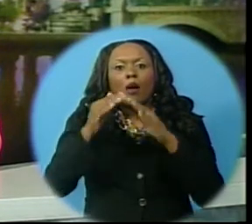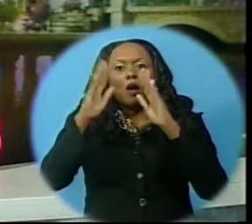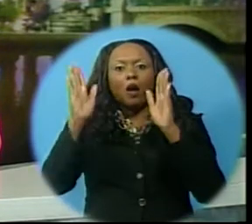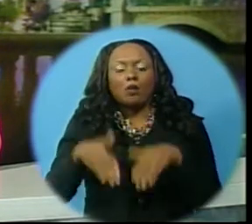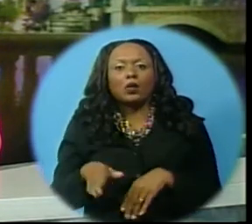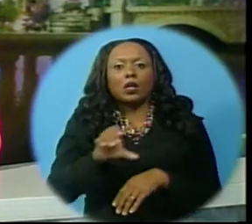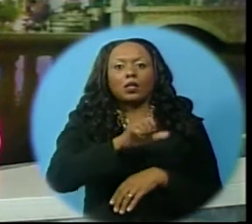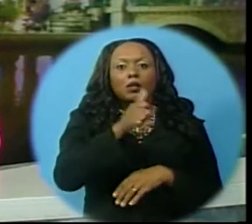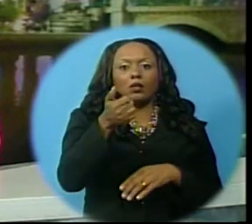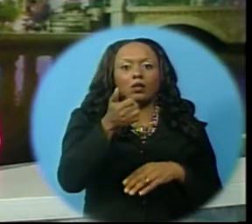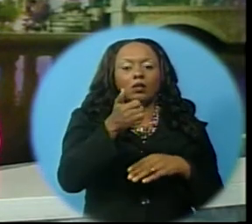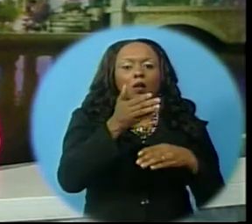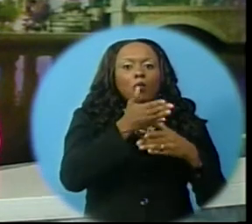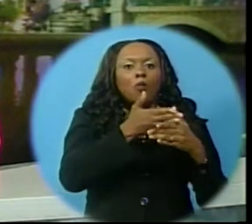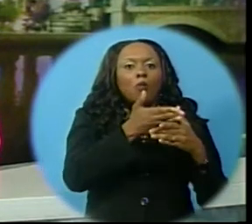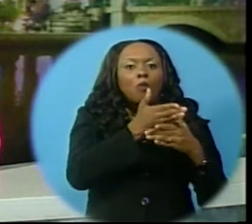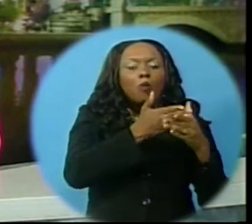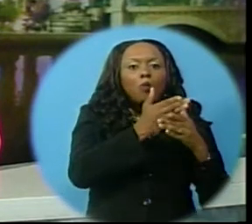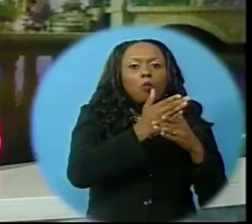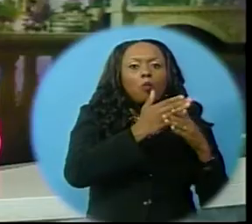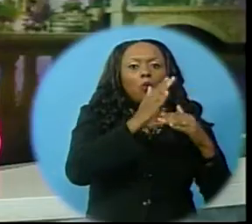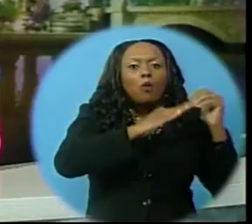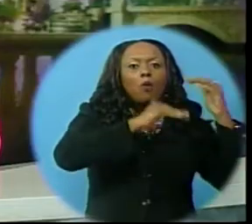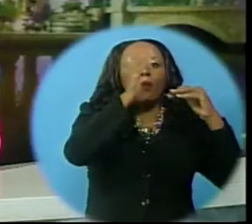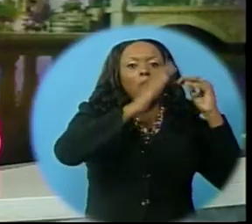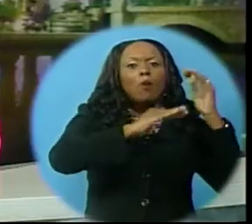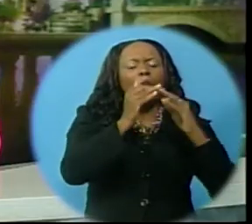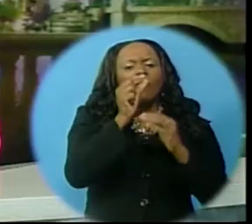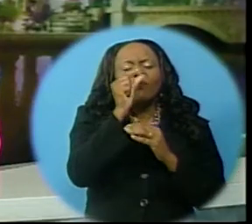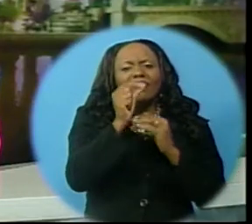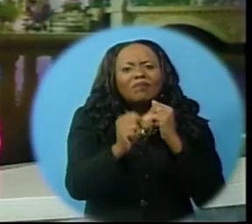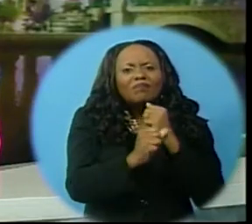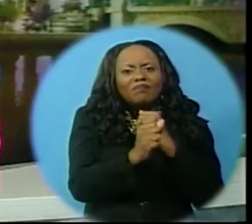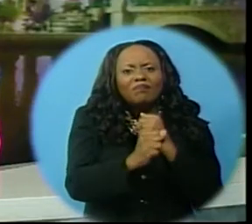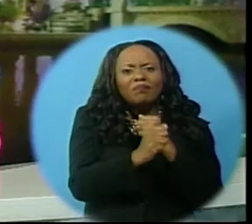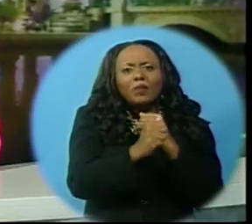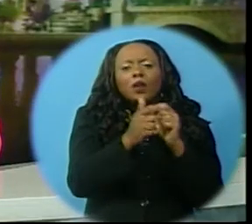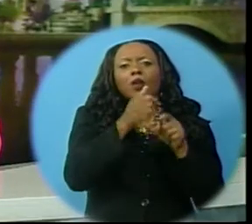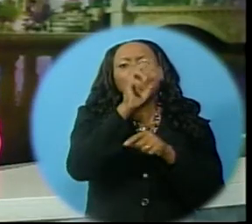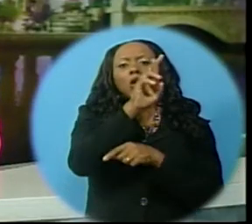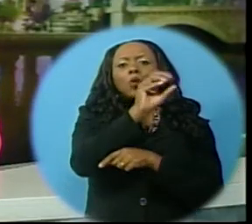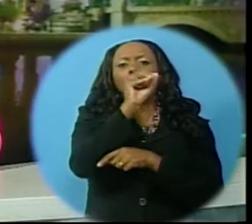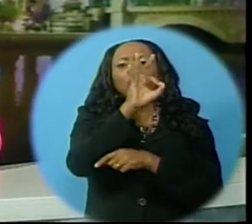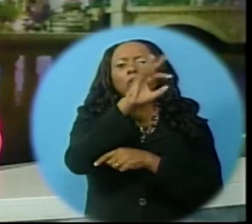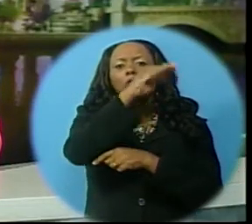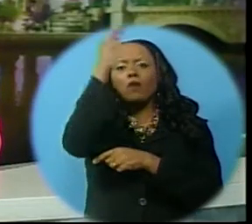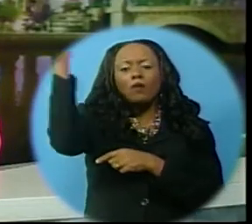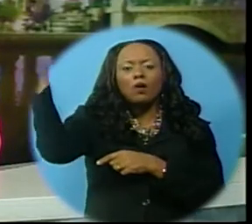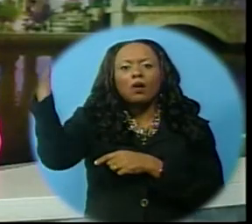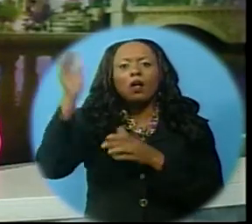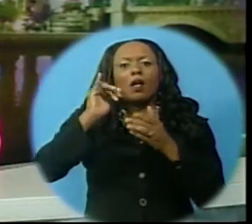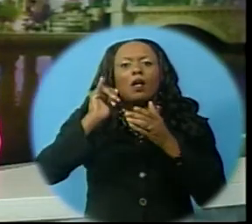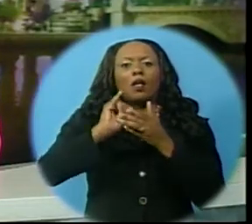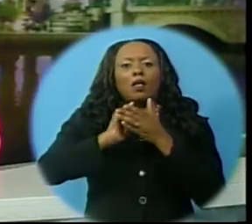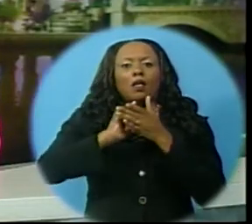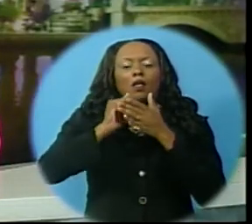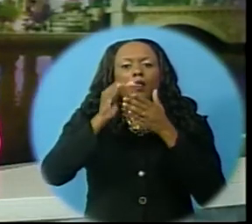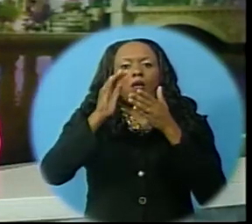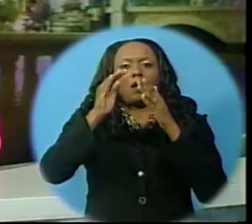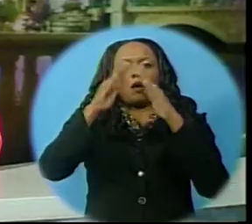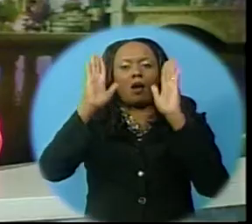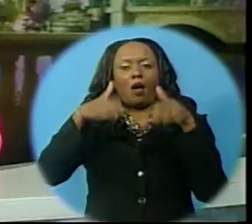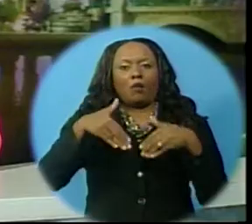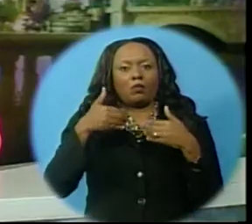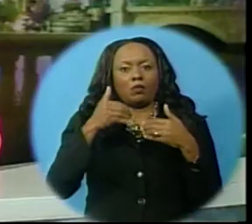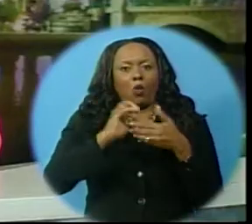timber structure adjoining that property was slightly damaged along the roof trimming from radiated heat. That house was owned by Stacia